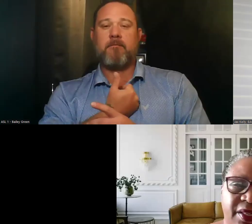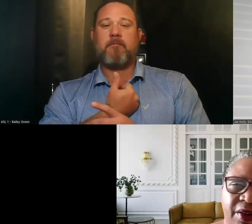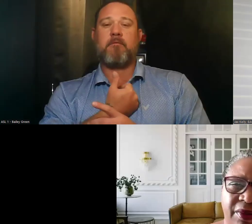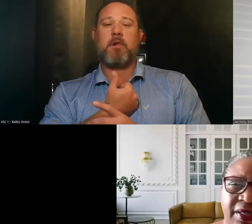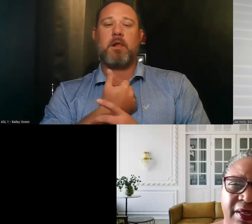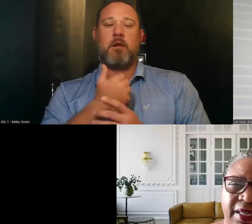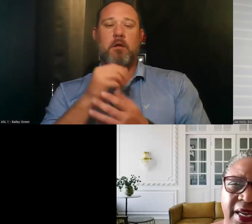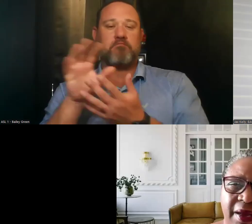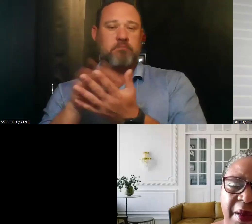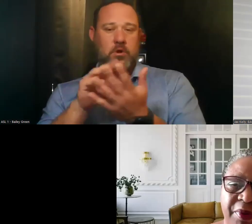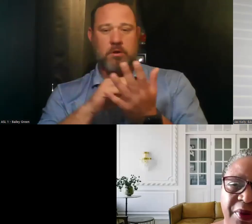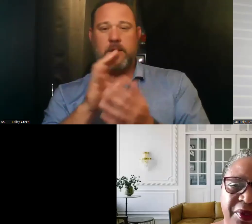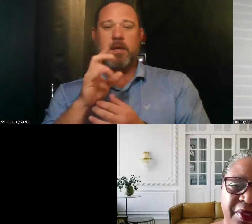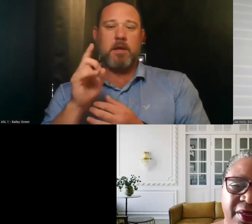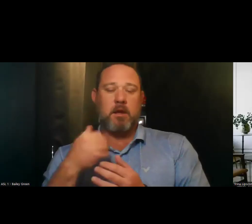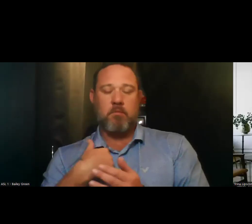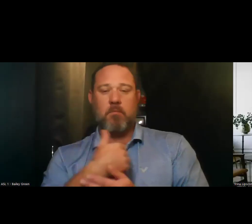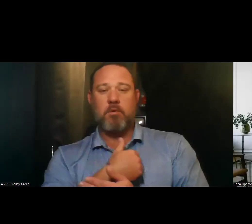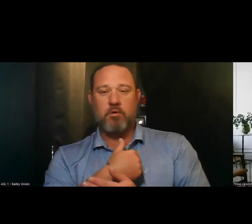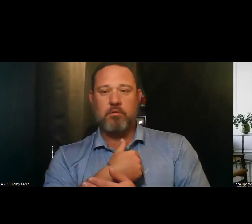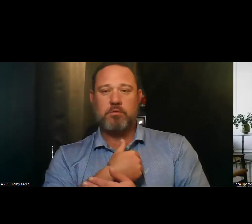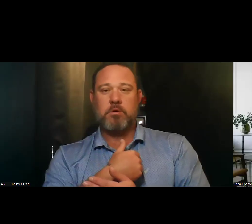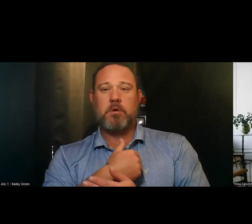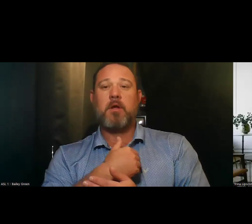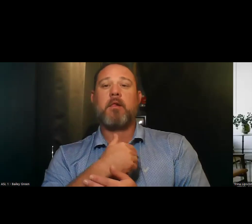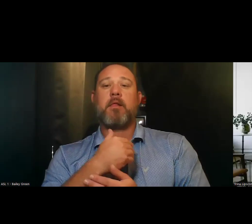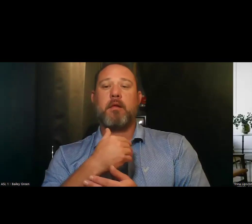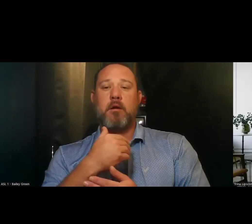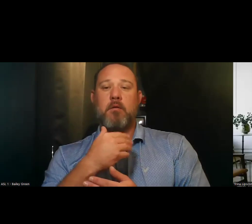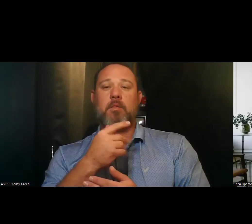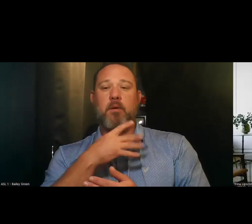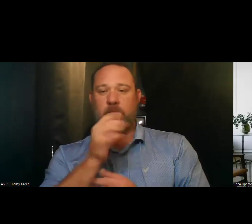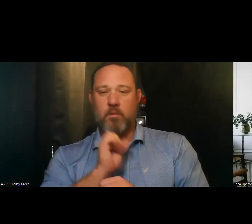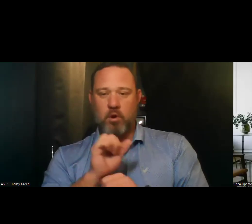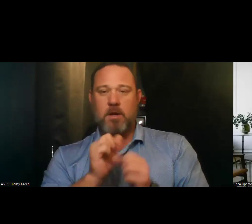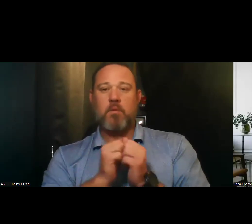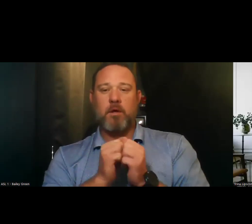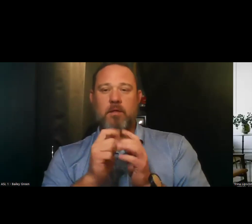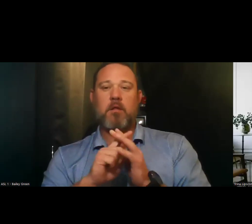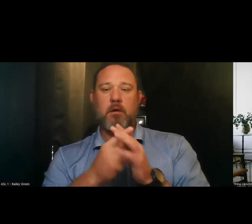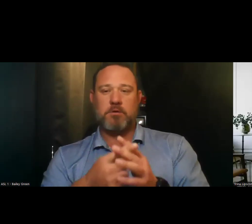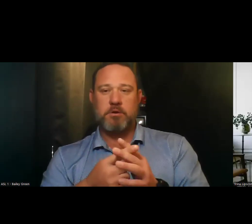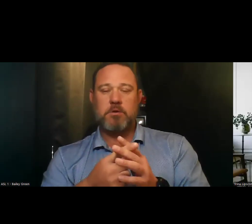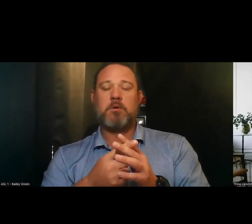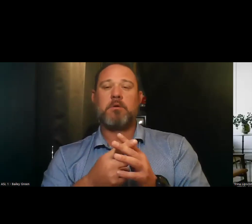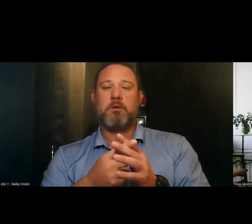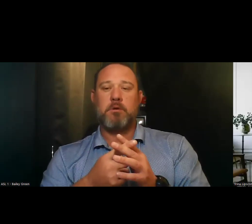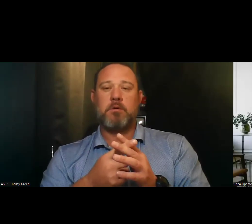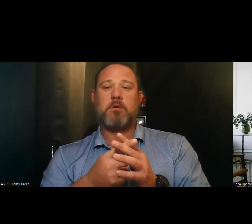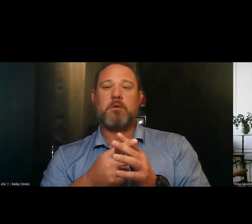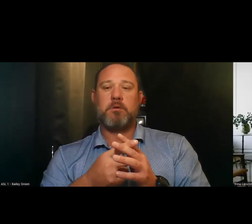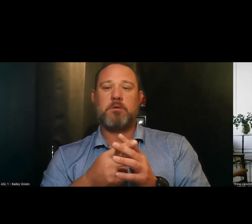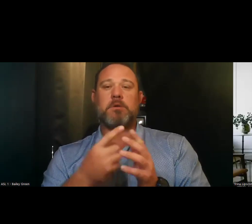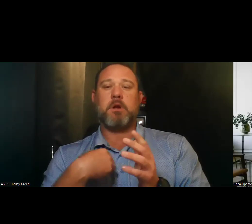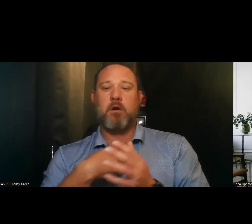getting to know the ECAD members, the ECAD members that we've been working with in launching this, as well as our